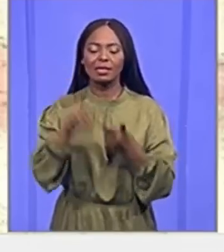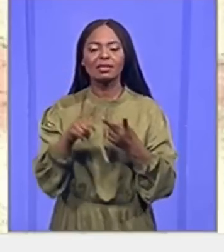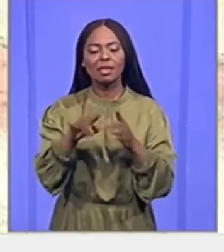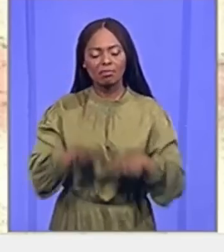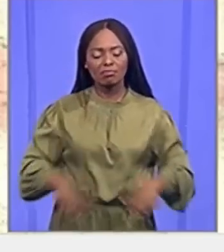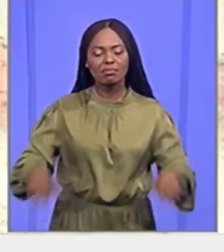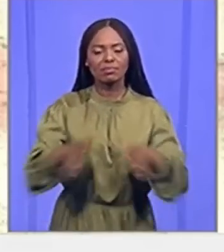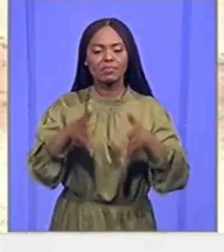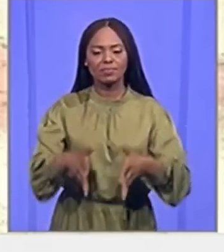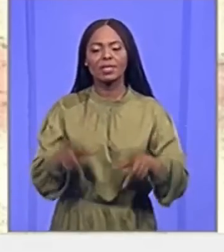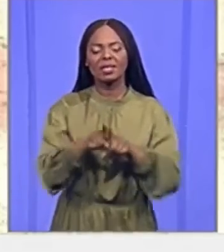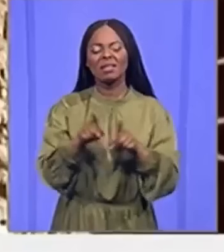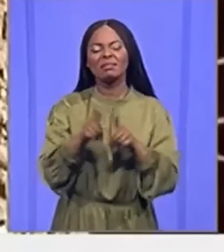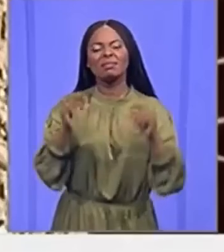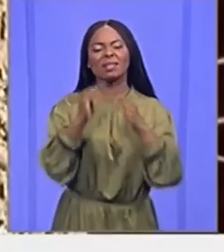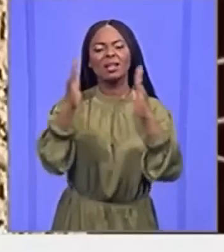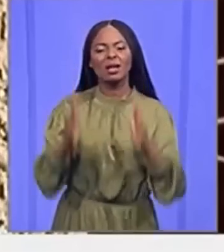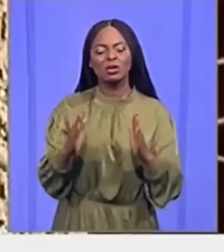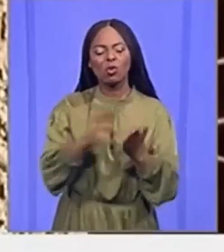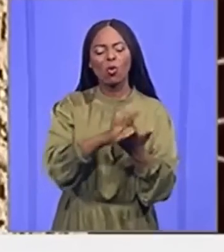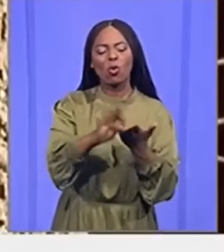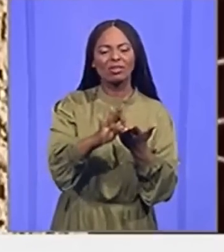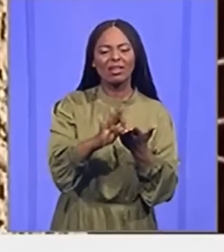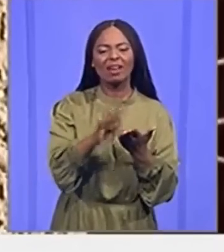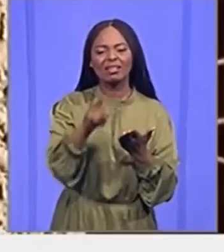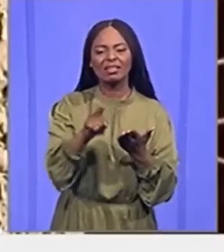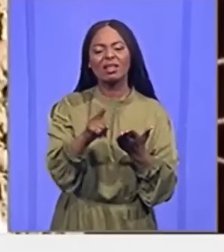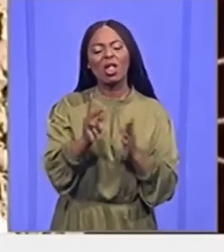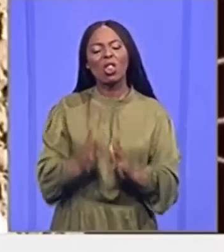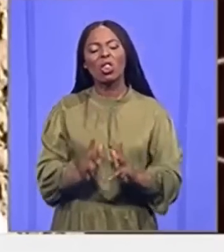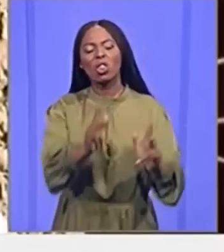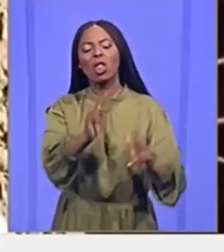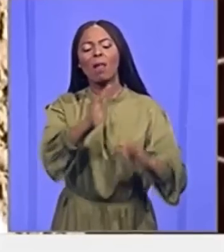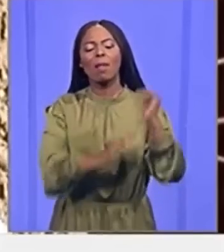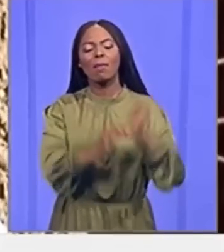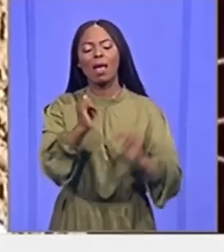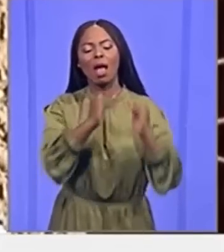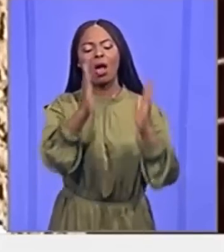le matlo e banyele go bo ra di kontraka e sale ba sia ba sa qeta